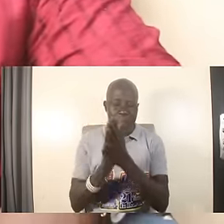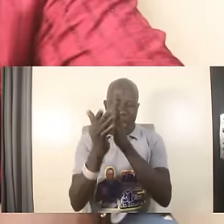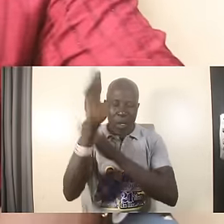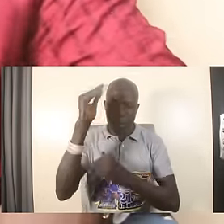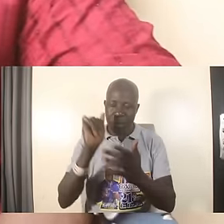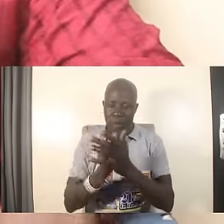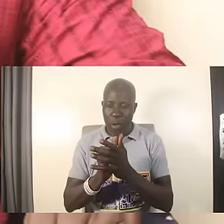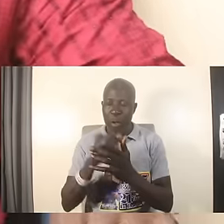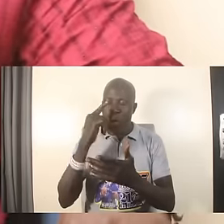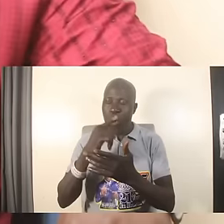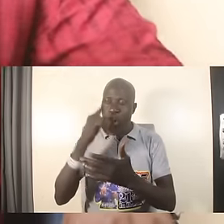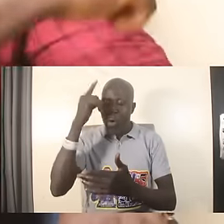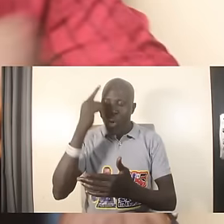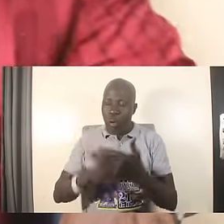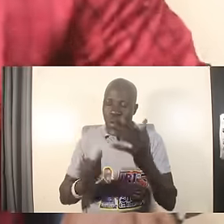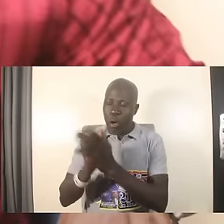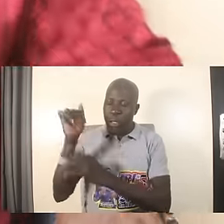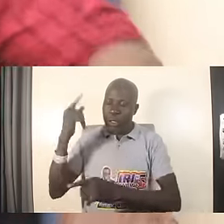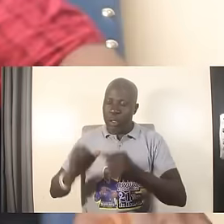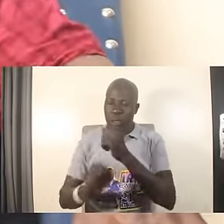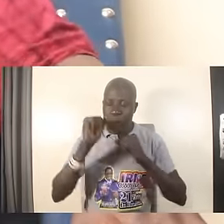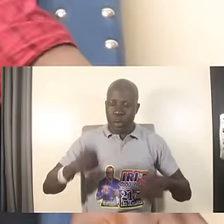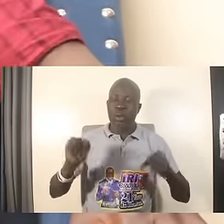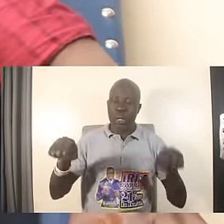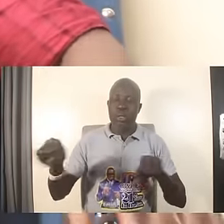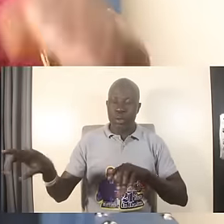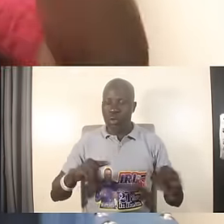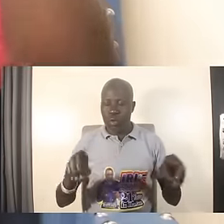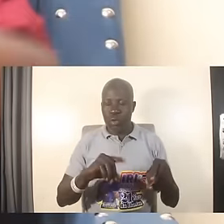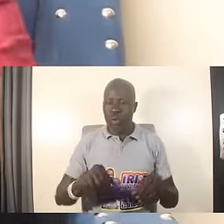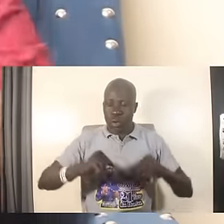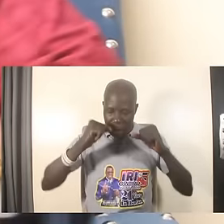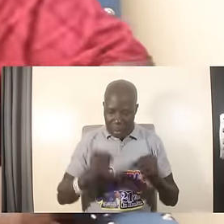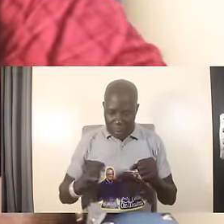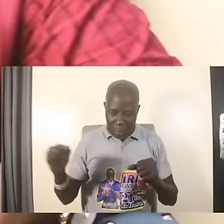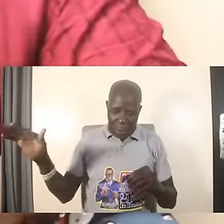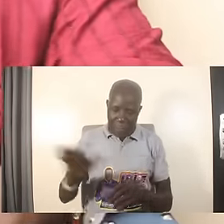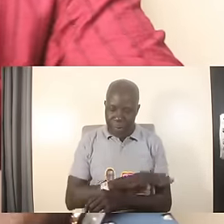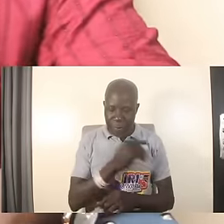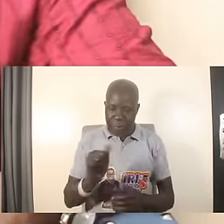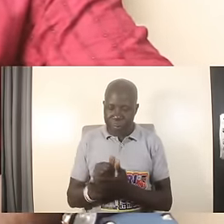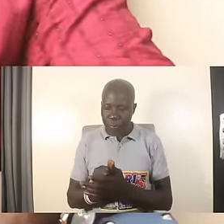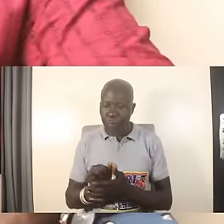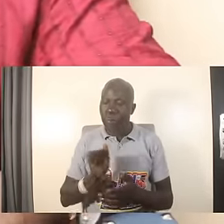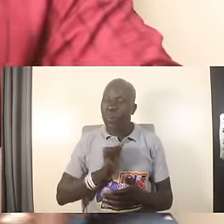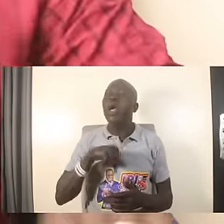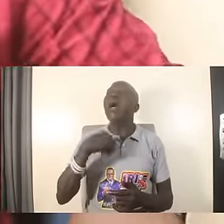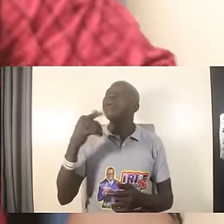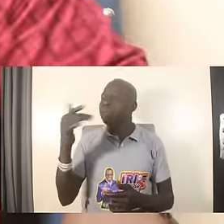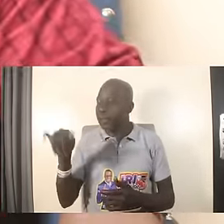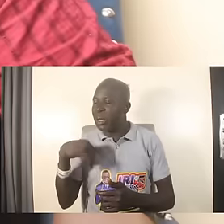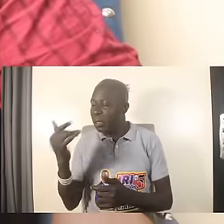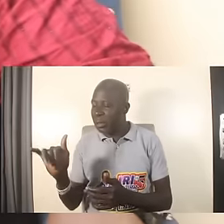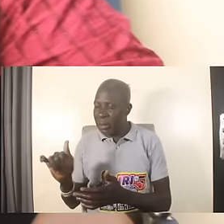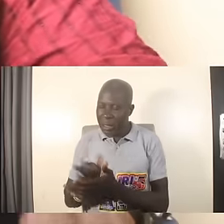What power of God can do? Only a barakupo. He's very powerful. Emi ti na ba so pe I